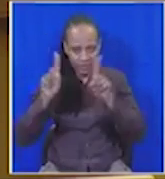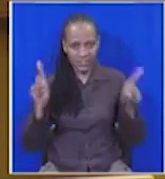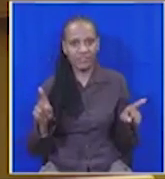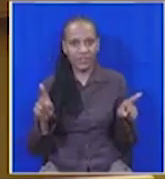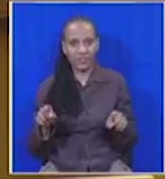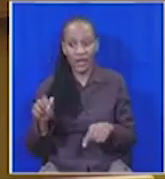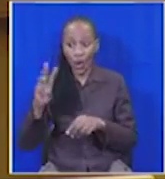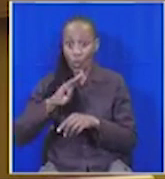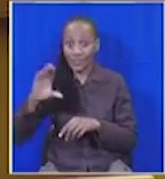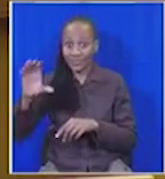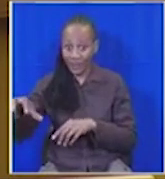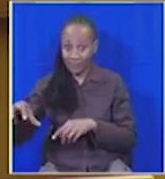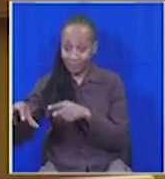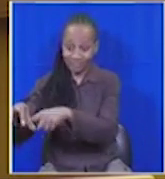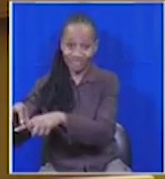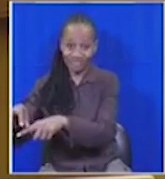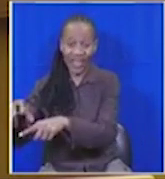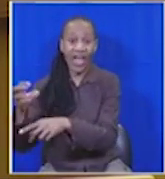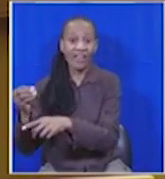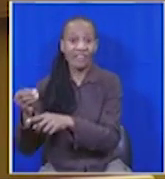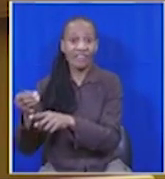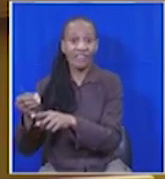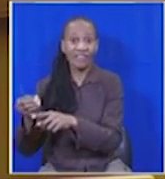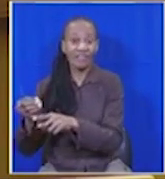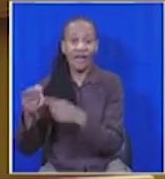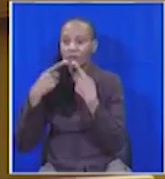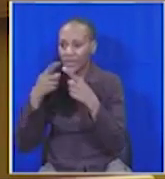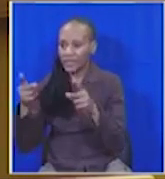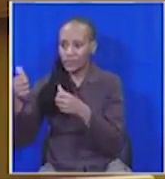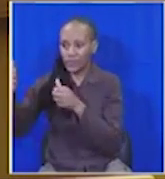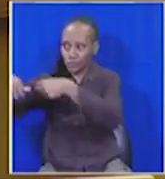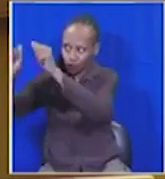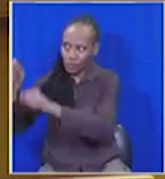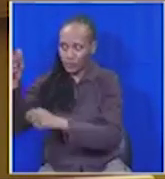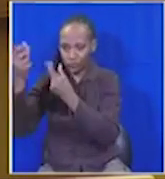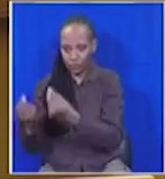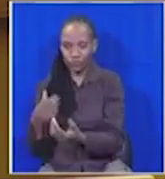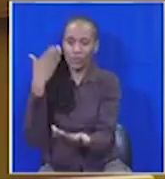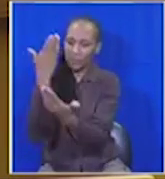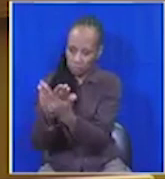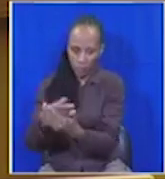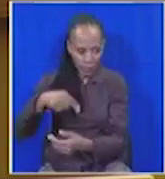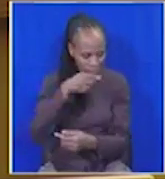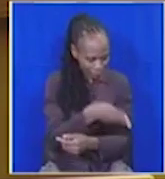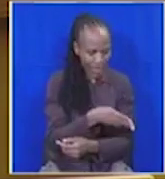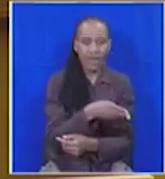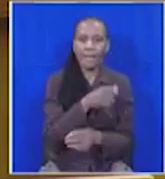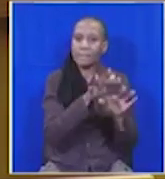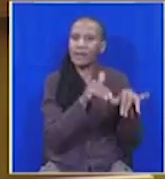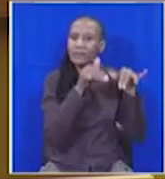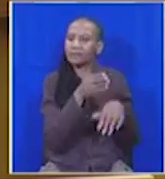your documentation. Announcements from the chair. We have that. Then motions. We have motions by